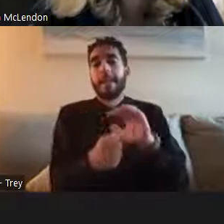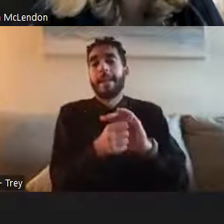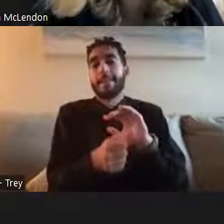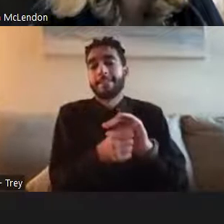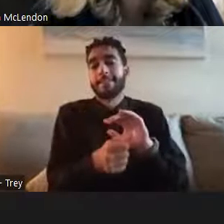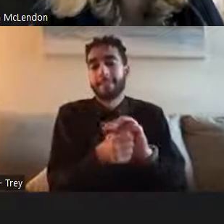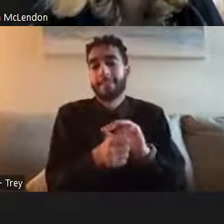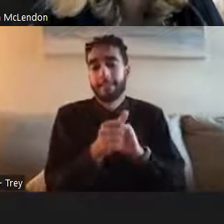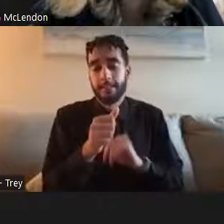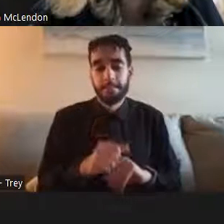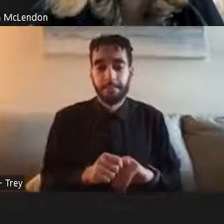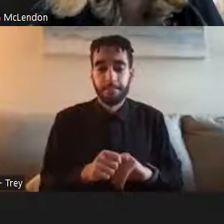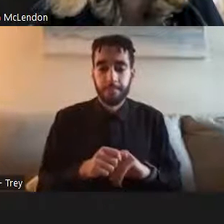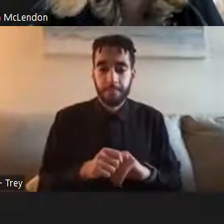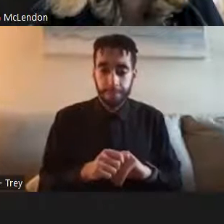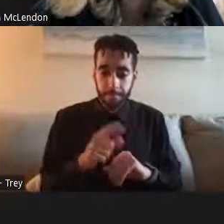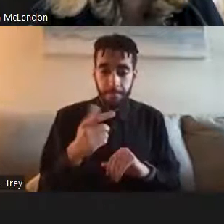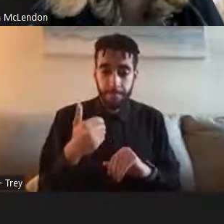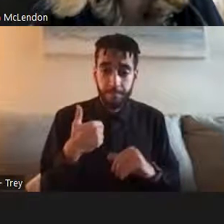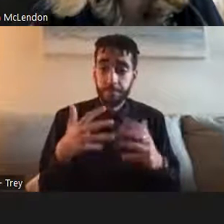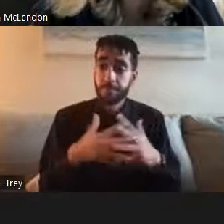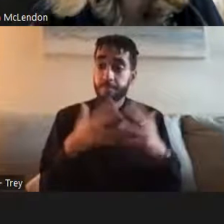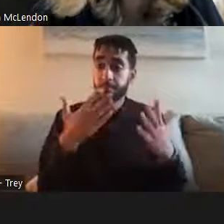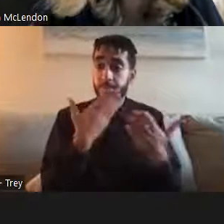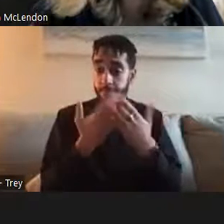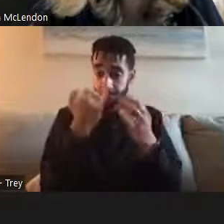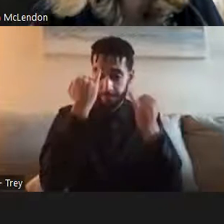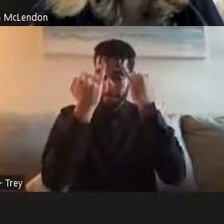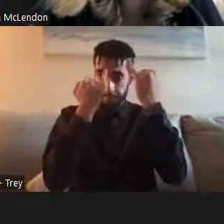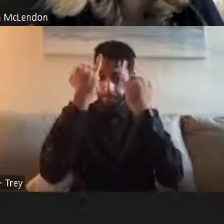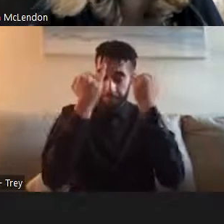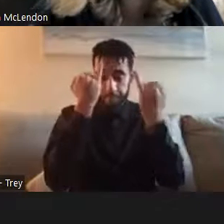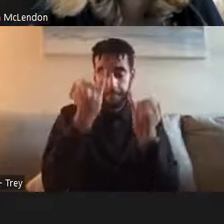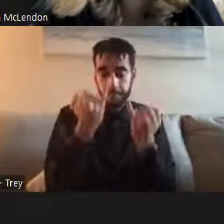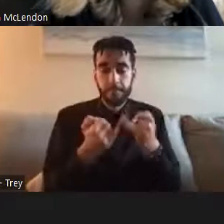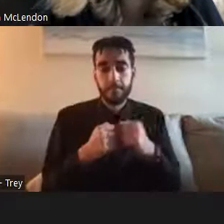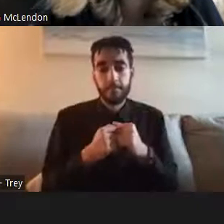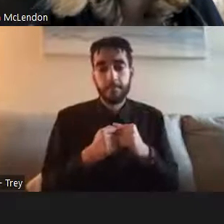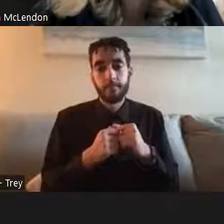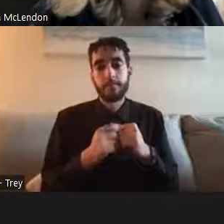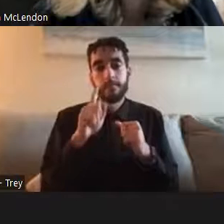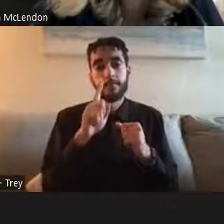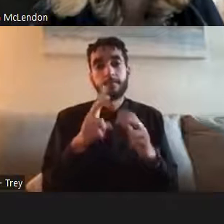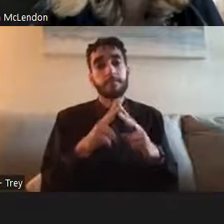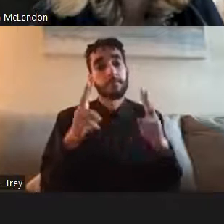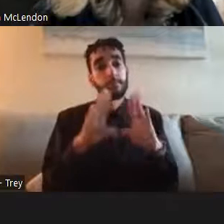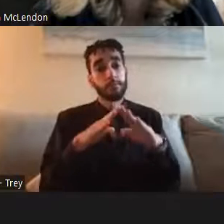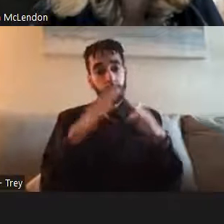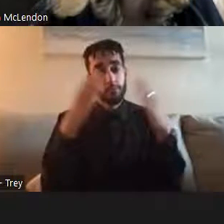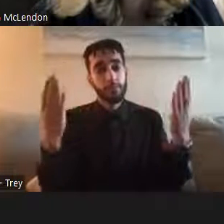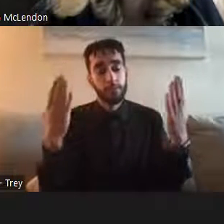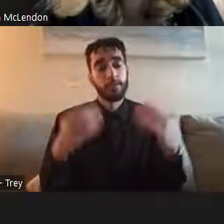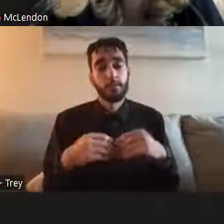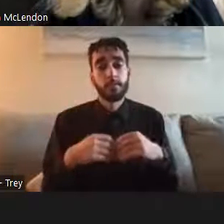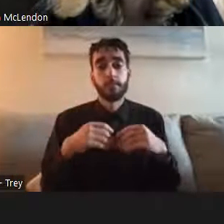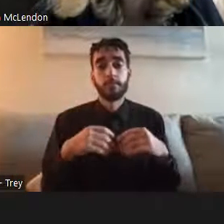So anyway, she has a lot of initiatives in mind. And I think would be very open to further discussion